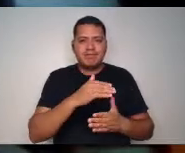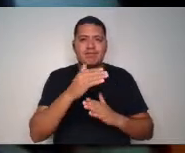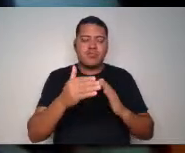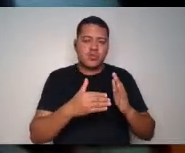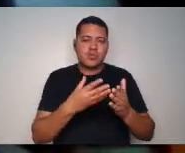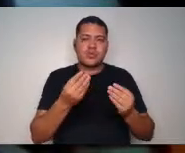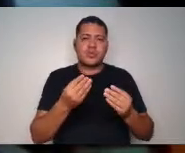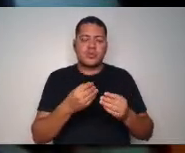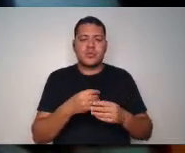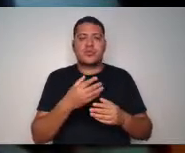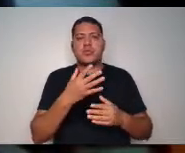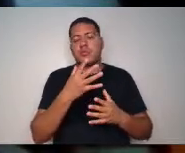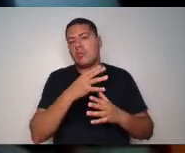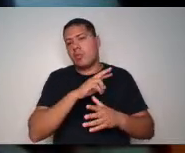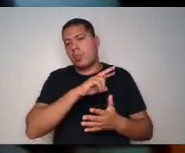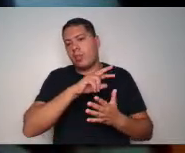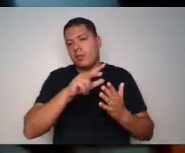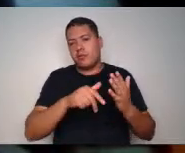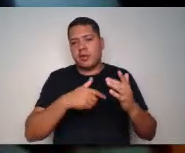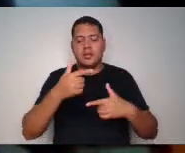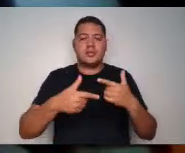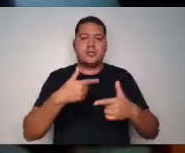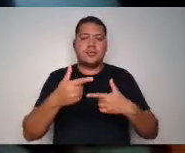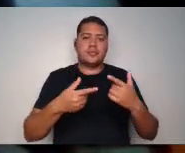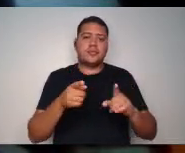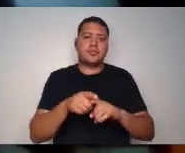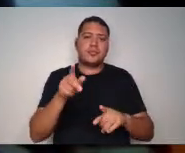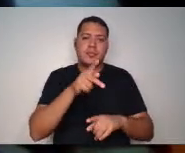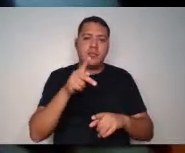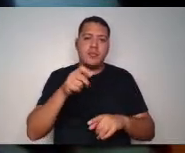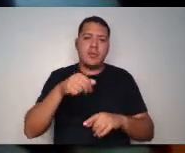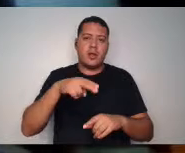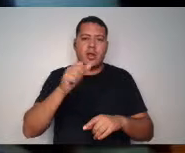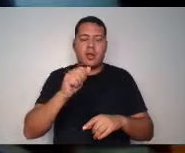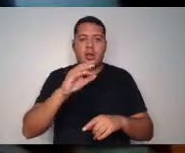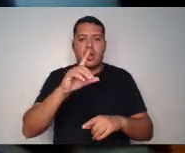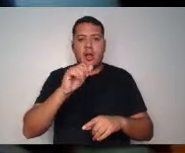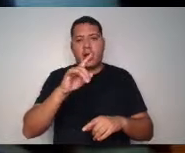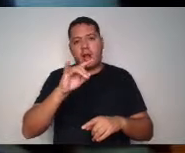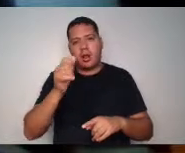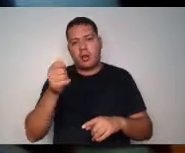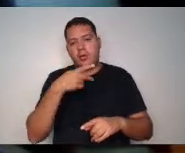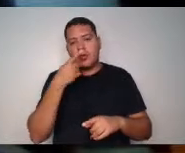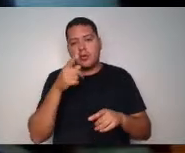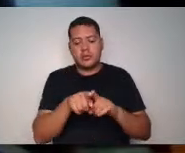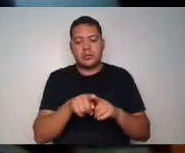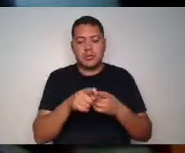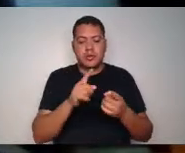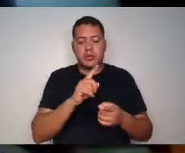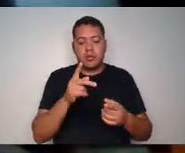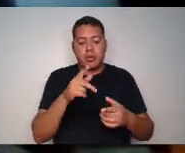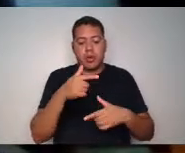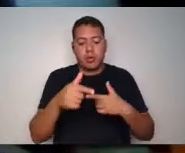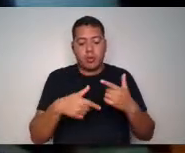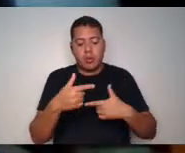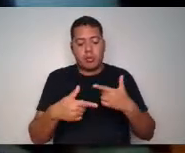has caused for a lot of workers, and Professor Ana Cláudia has already mentioned this.